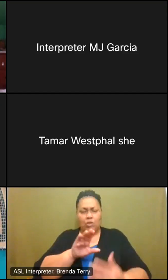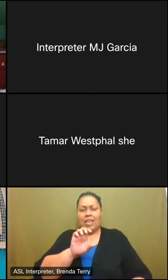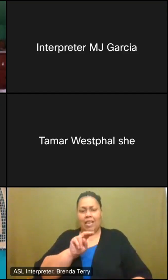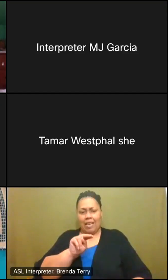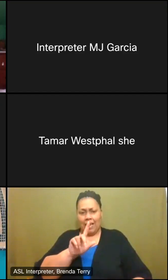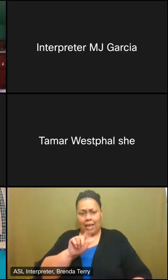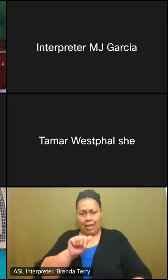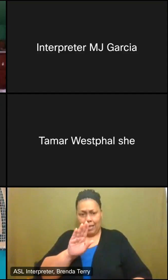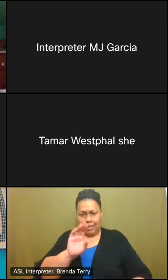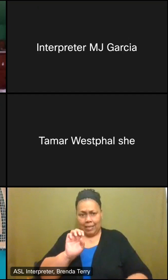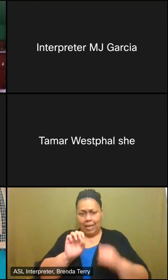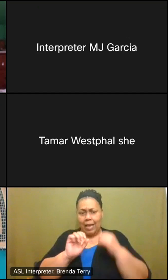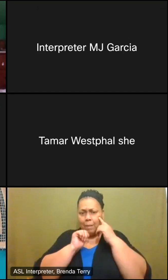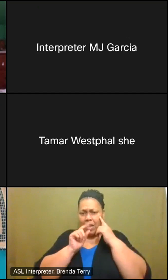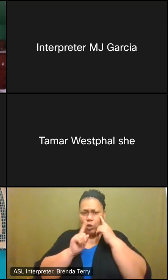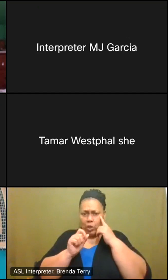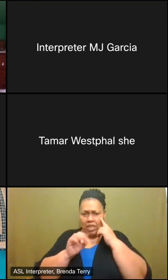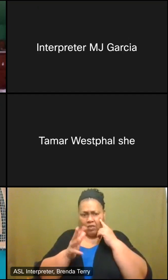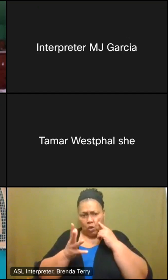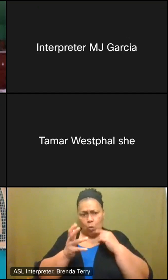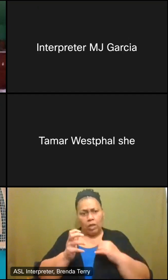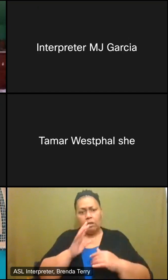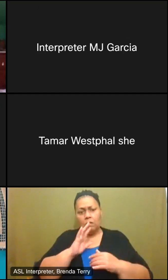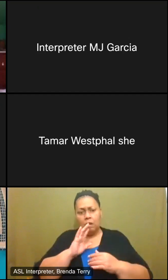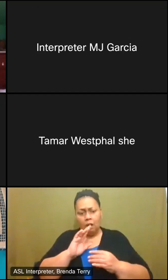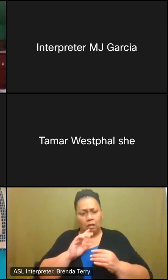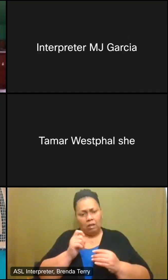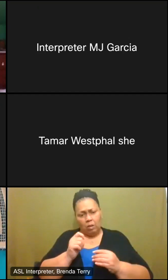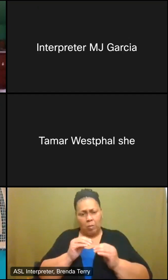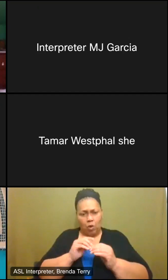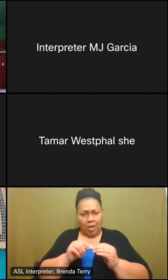wanted to speak a little more about that. And then Tiara, I have a question for you.